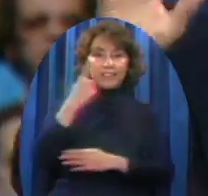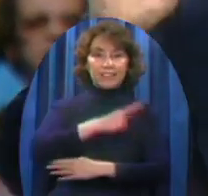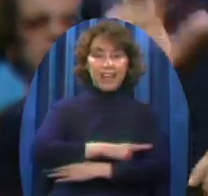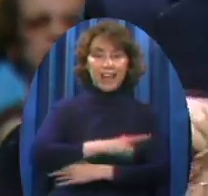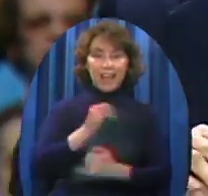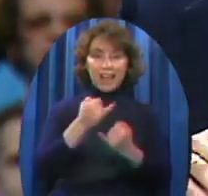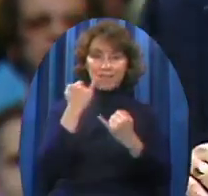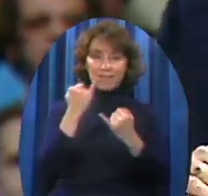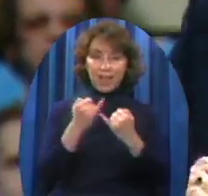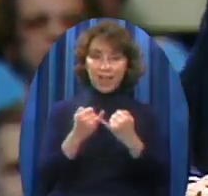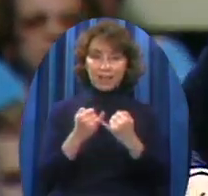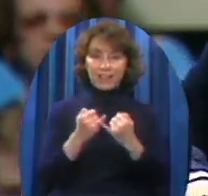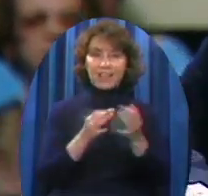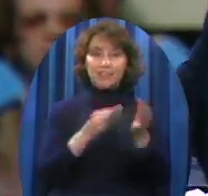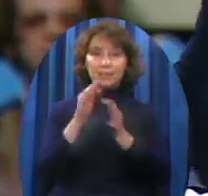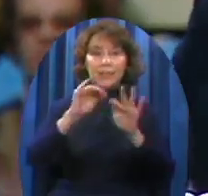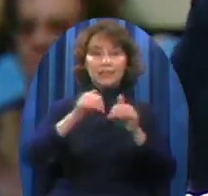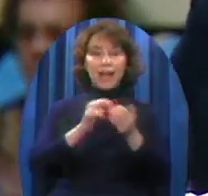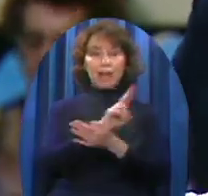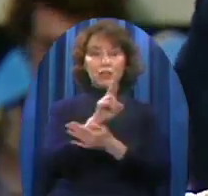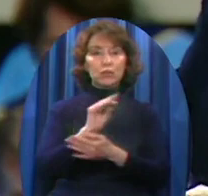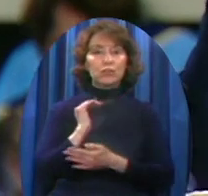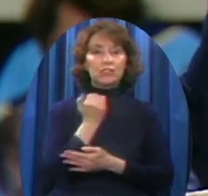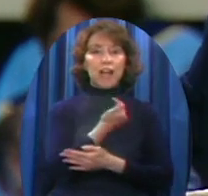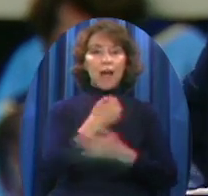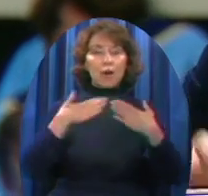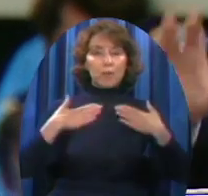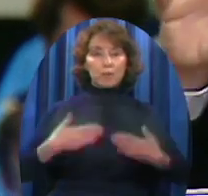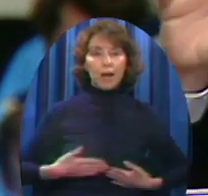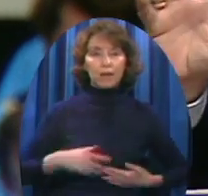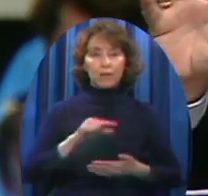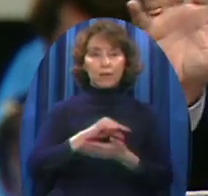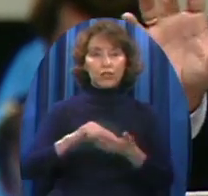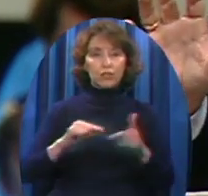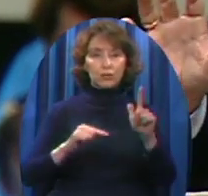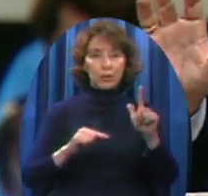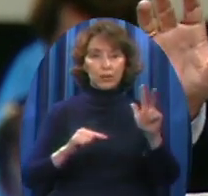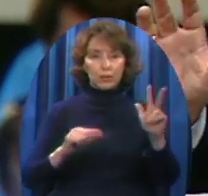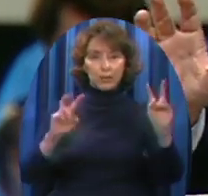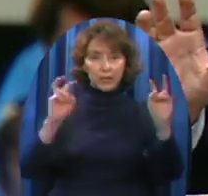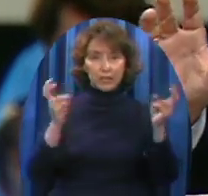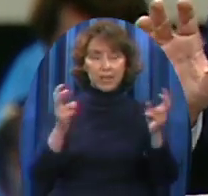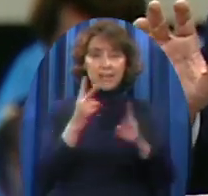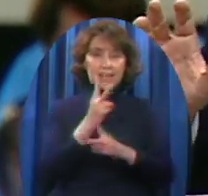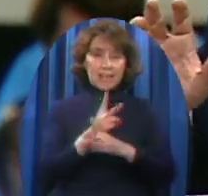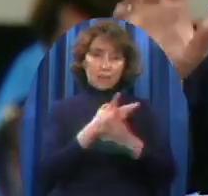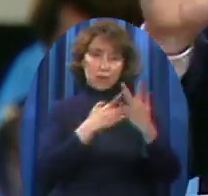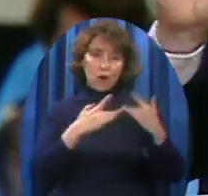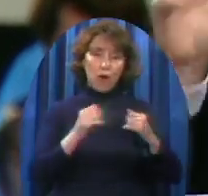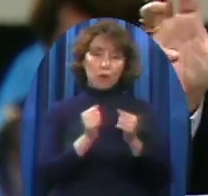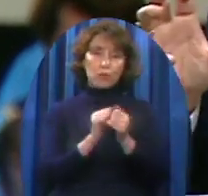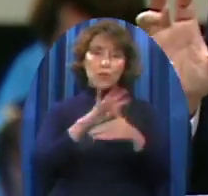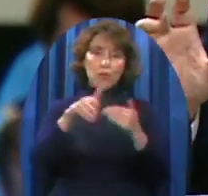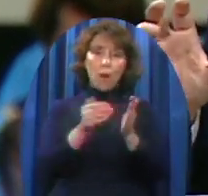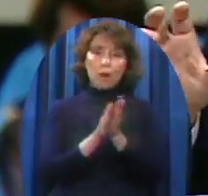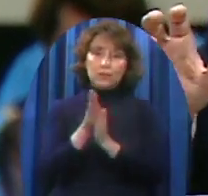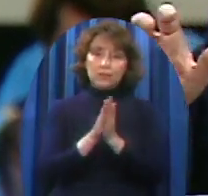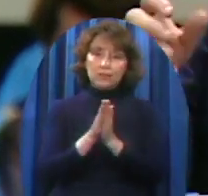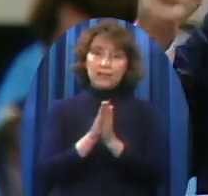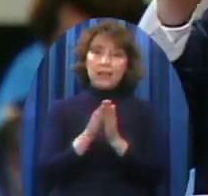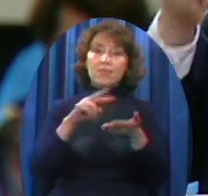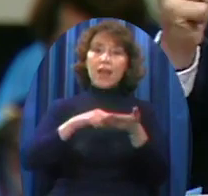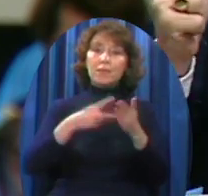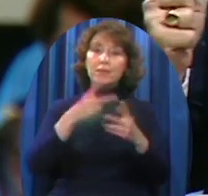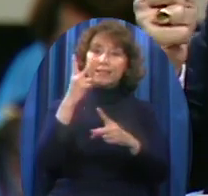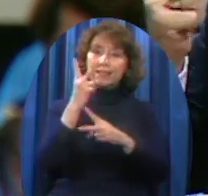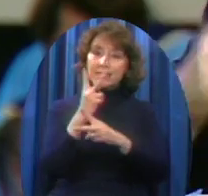he tells us how to use our body. Verse 23, keep thy heart with all diligence. The first thing is keep your heart pure.